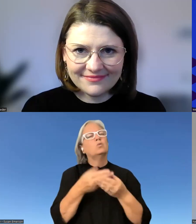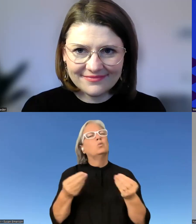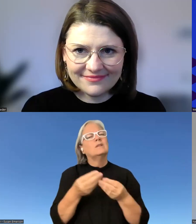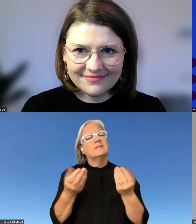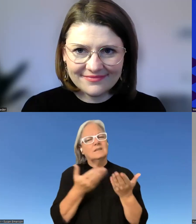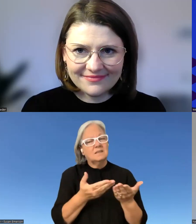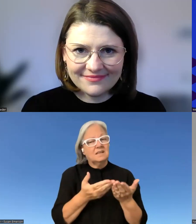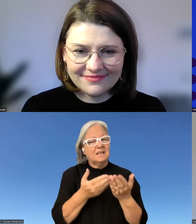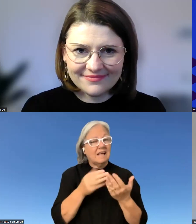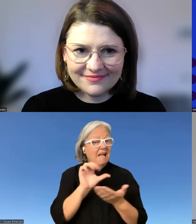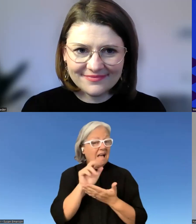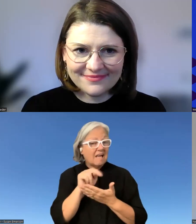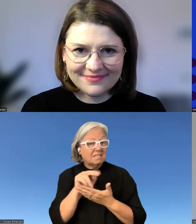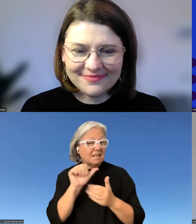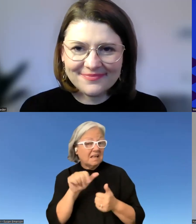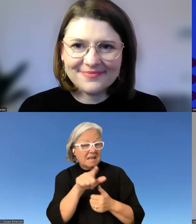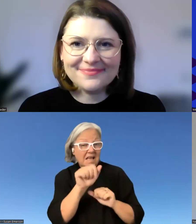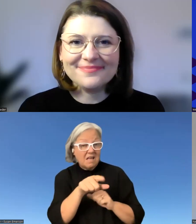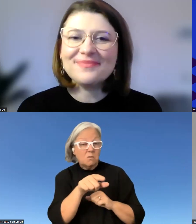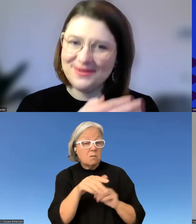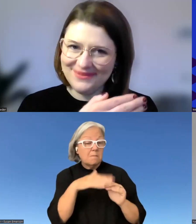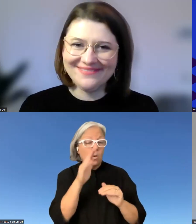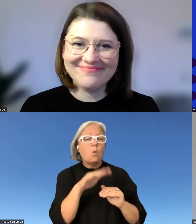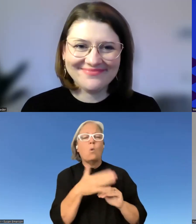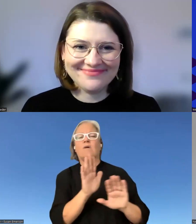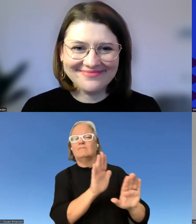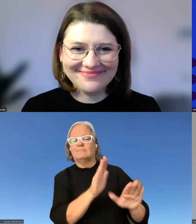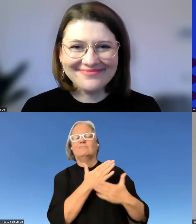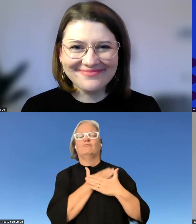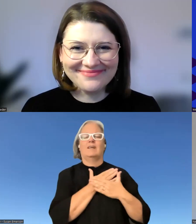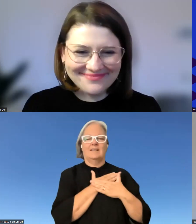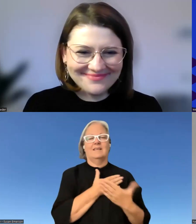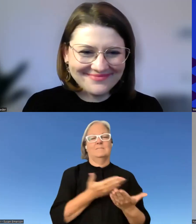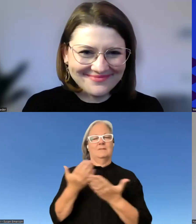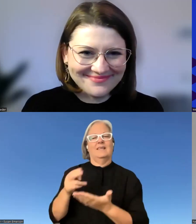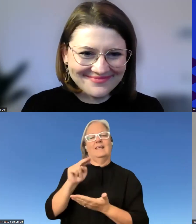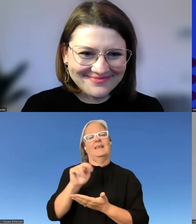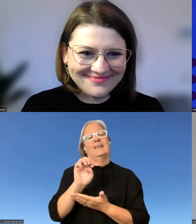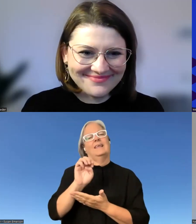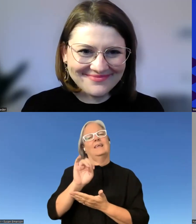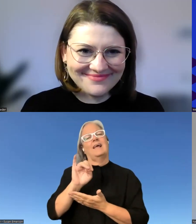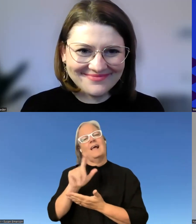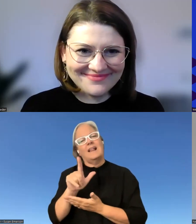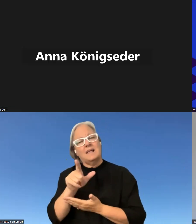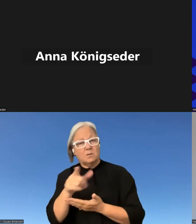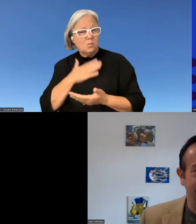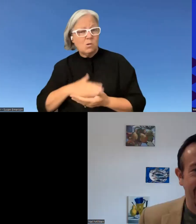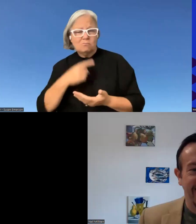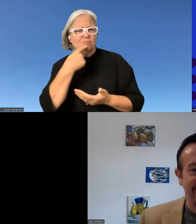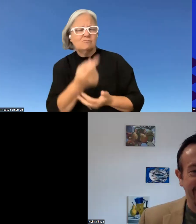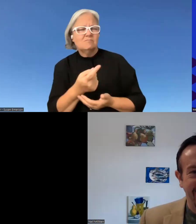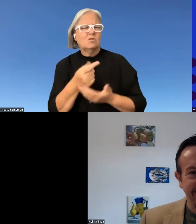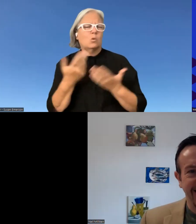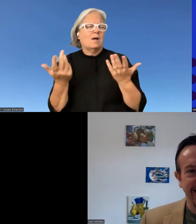more about it, but maybe just to give you a break, also putting then now Neil on the spot. Neil, Thank you. What is it? How